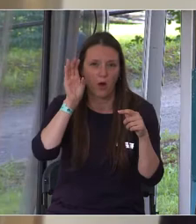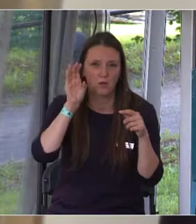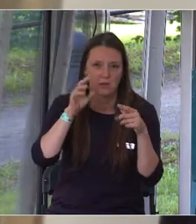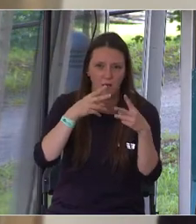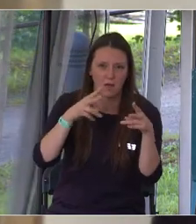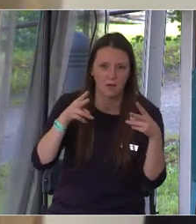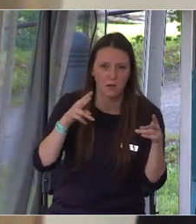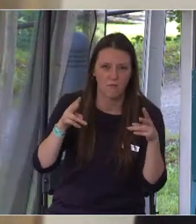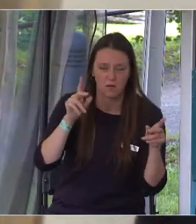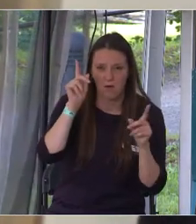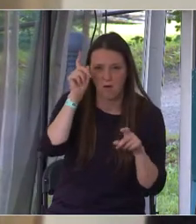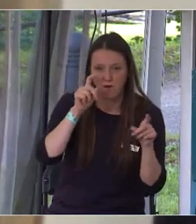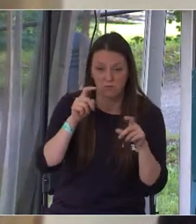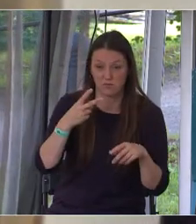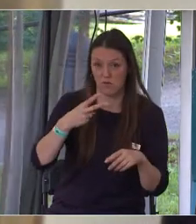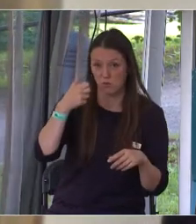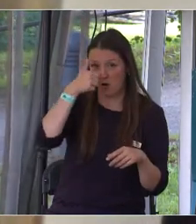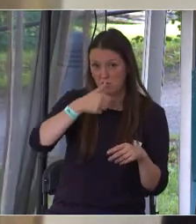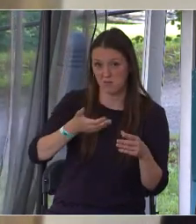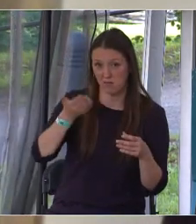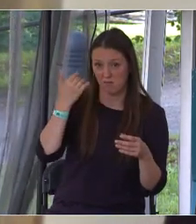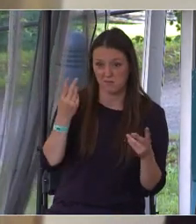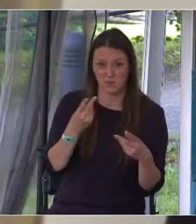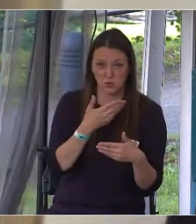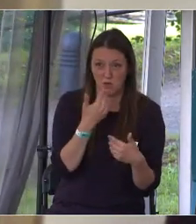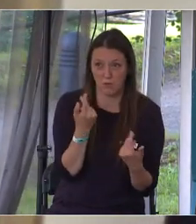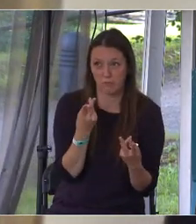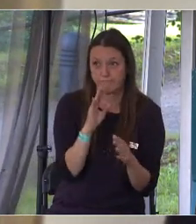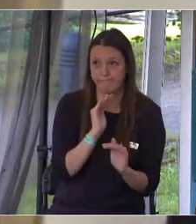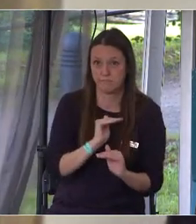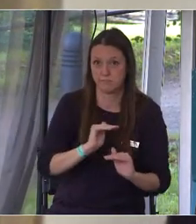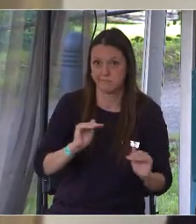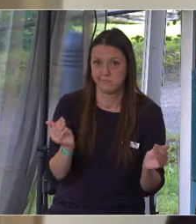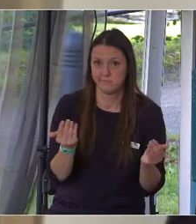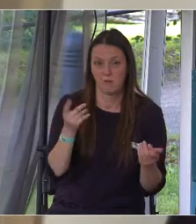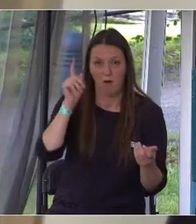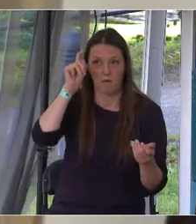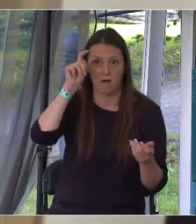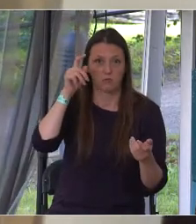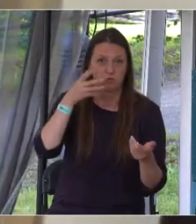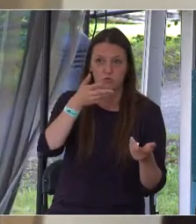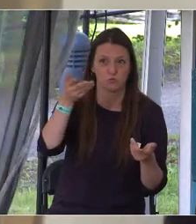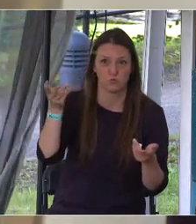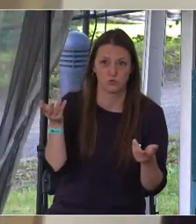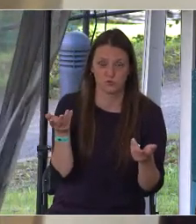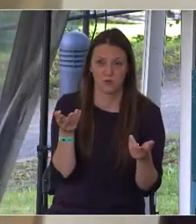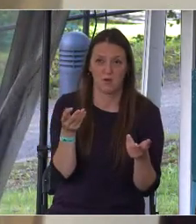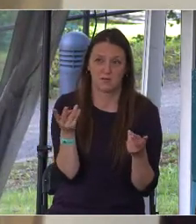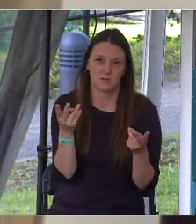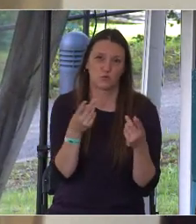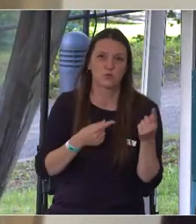To go 20 years ago, because there were maybe silence or not being part of a general discussion